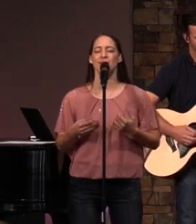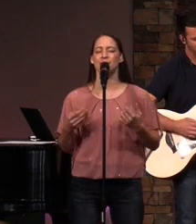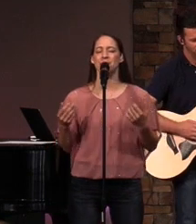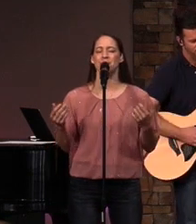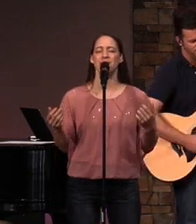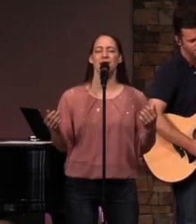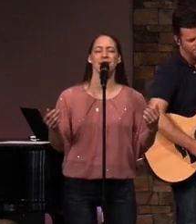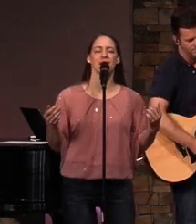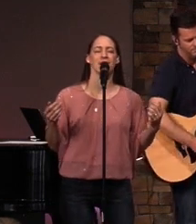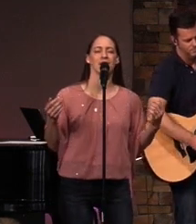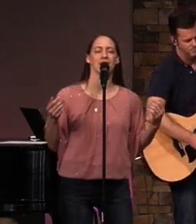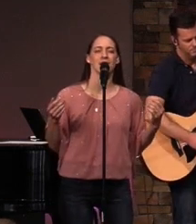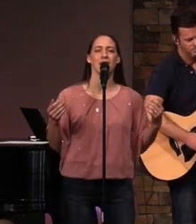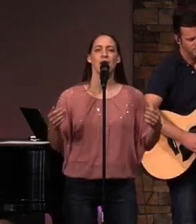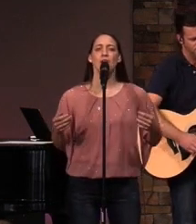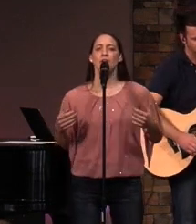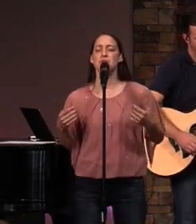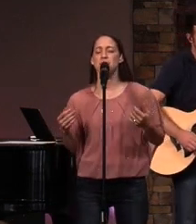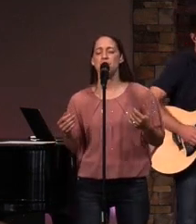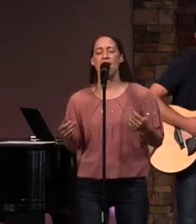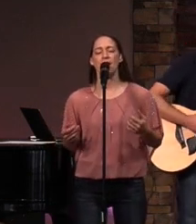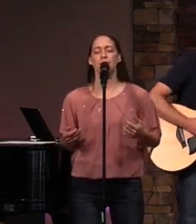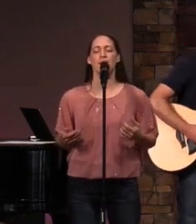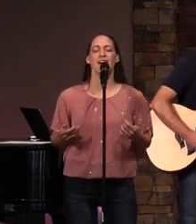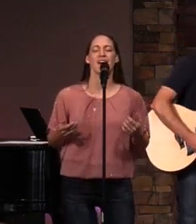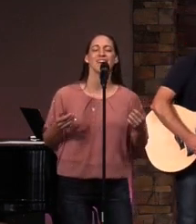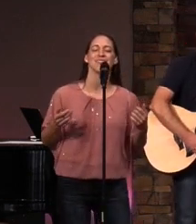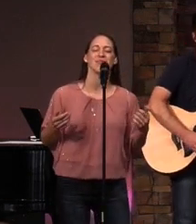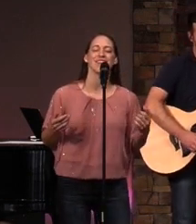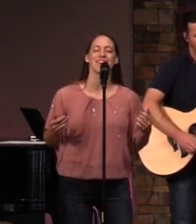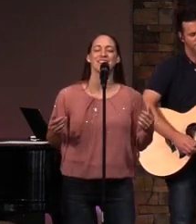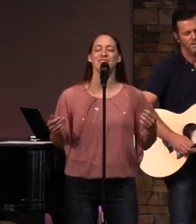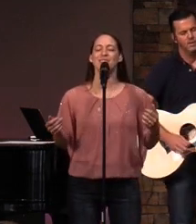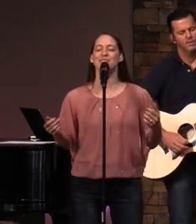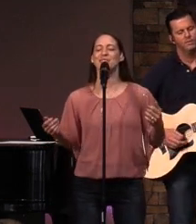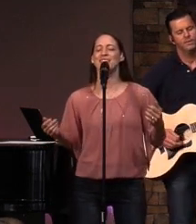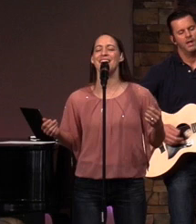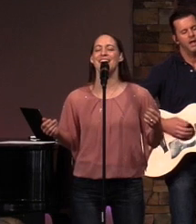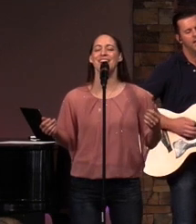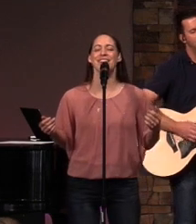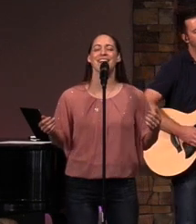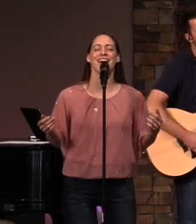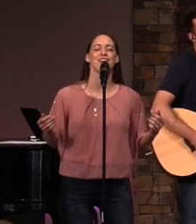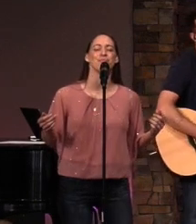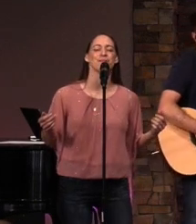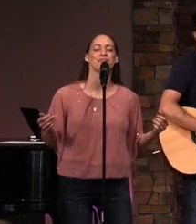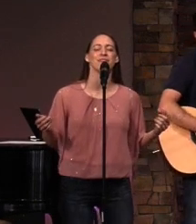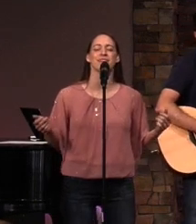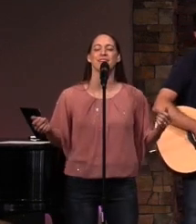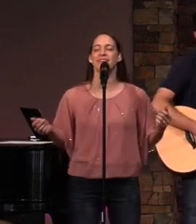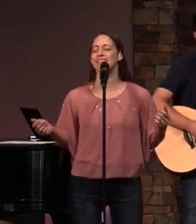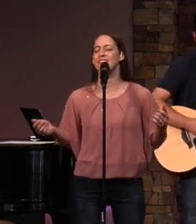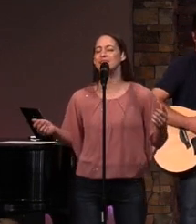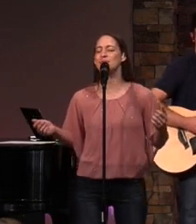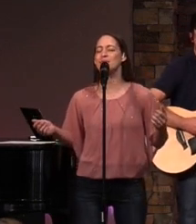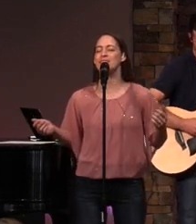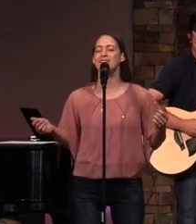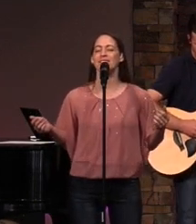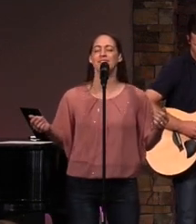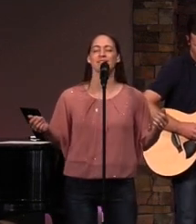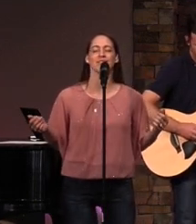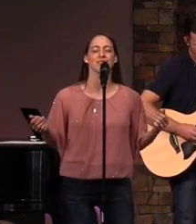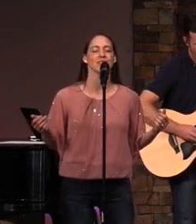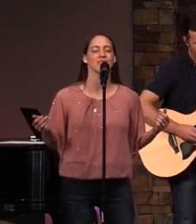me You have made me new have me Now life begins